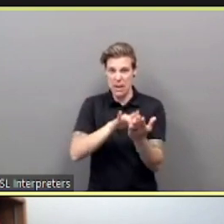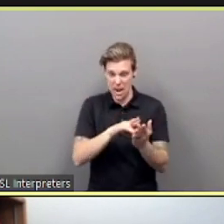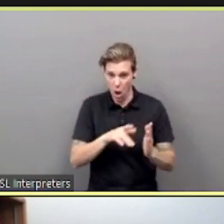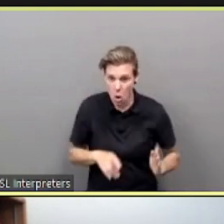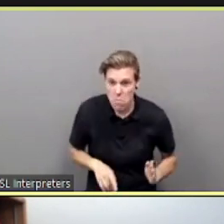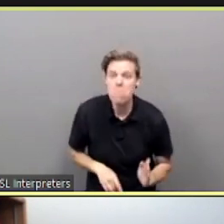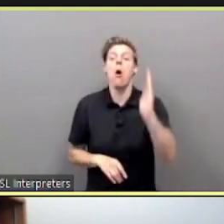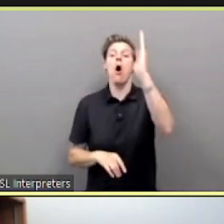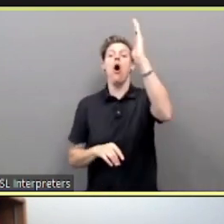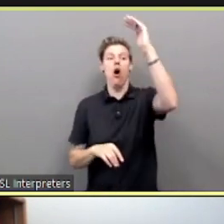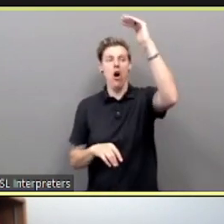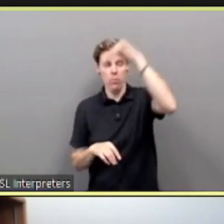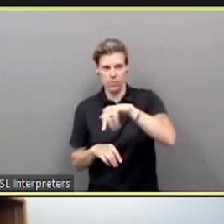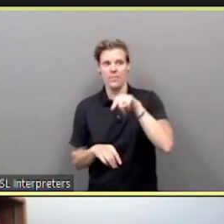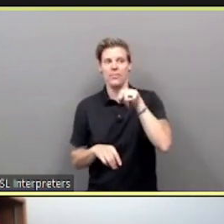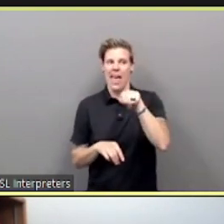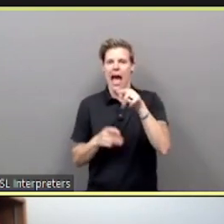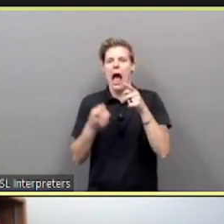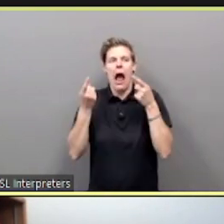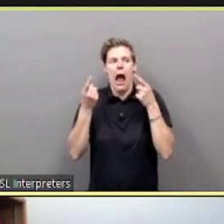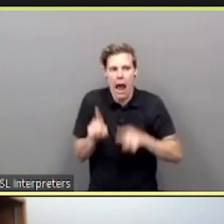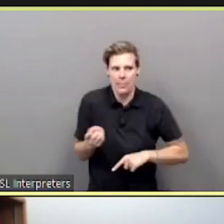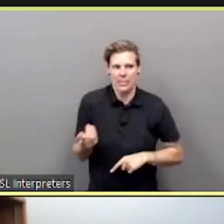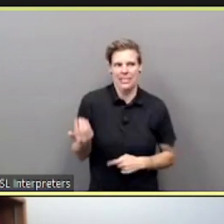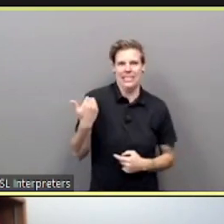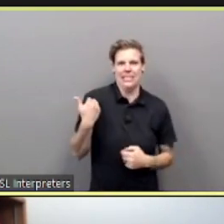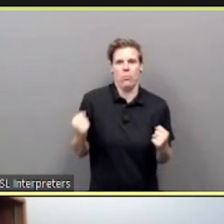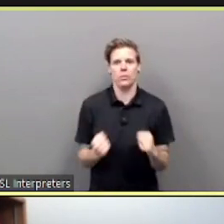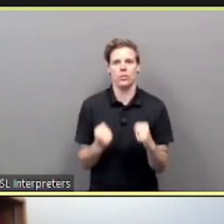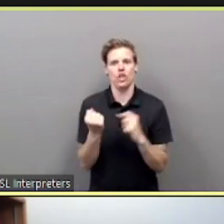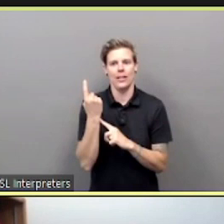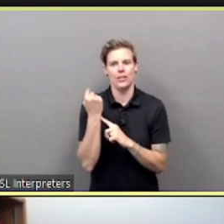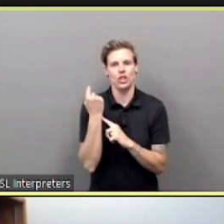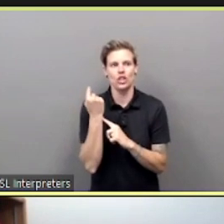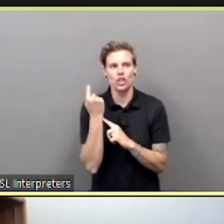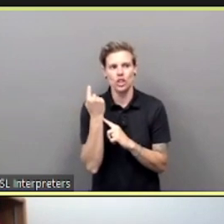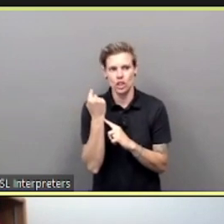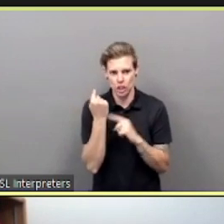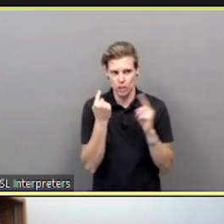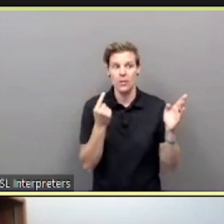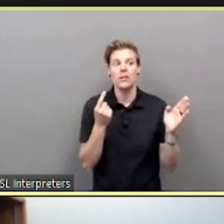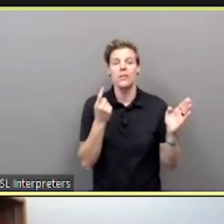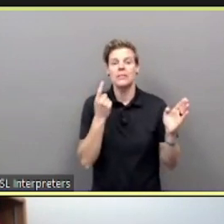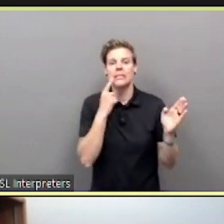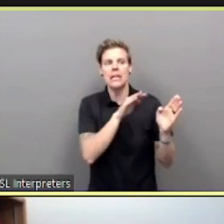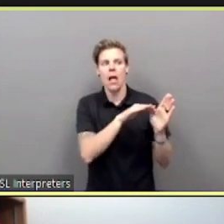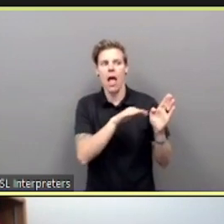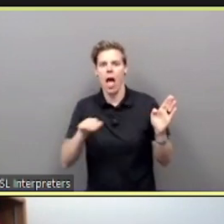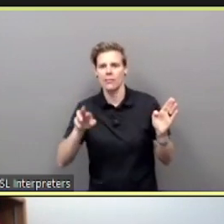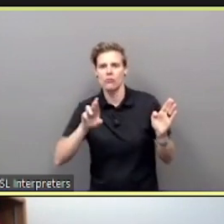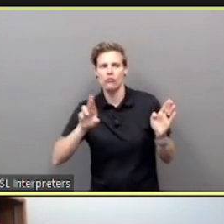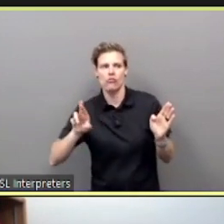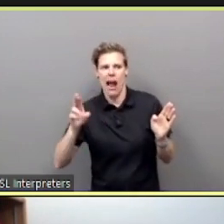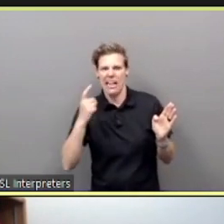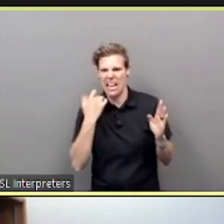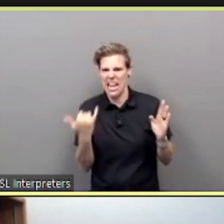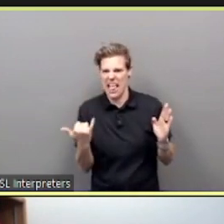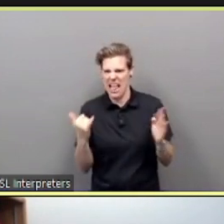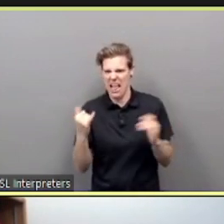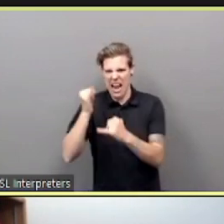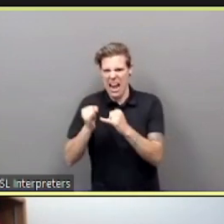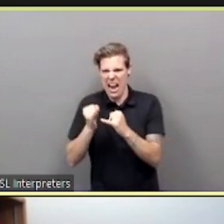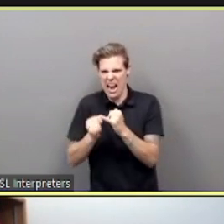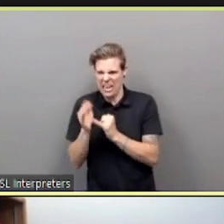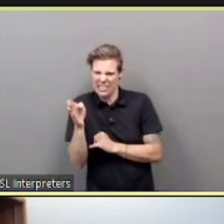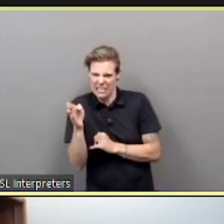represents what we saw during our winter surge, and then off to the right is what we've seen now, fueled